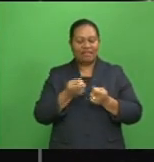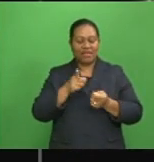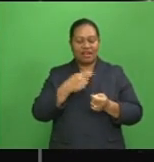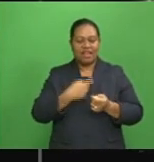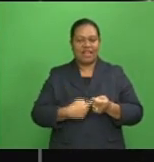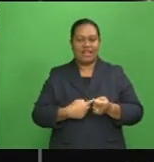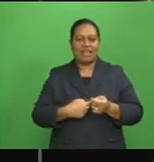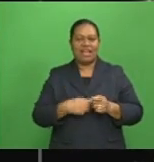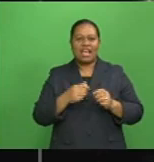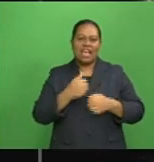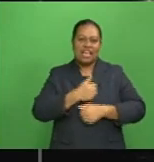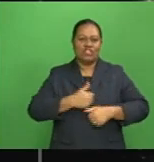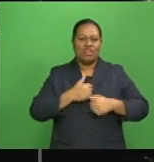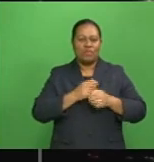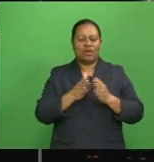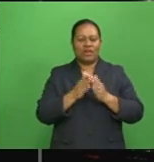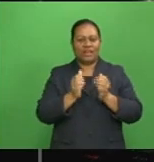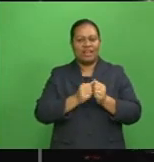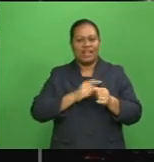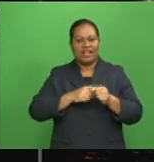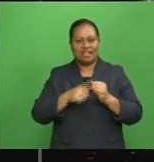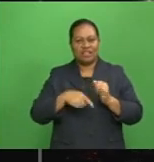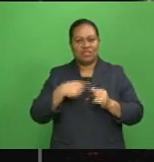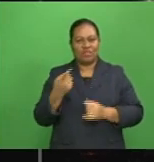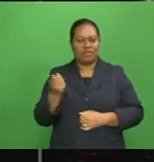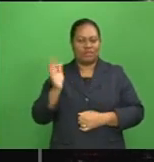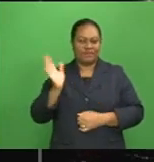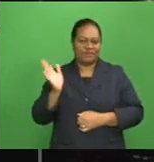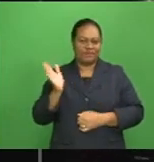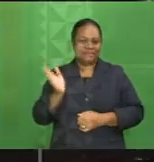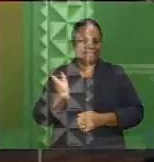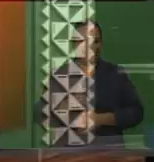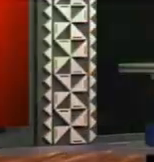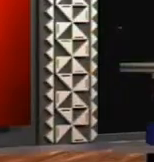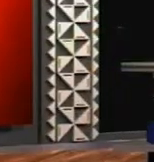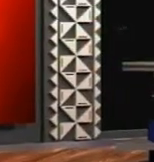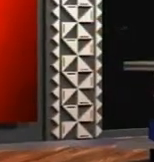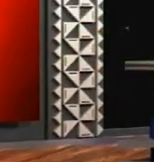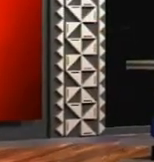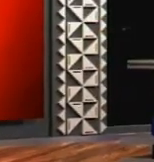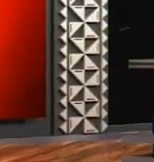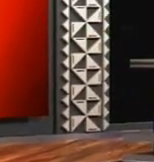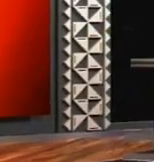safe and enjoyable weekend. Until tomorrow, Modamanda.